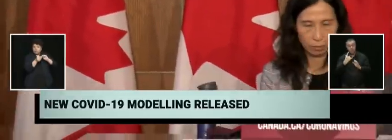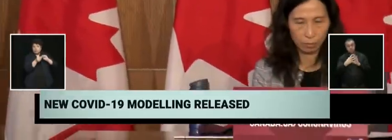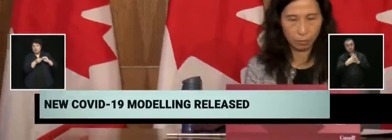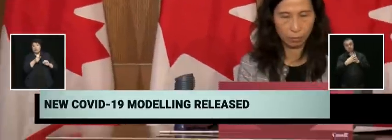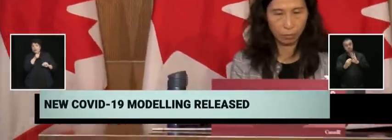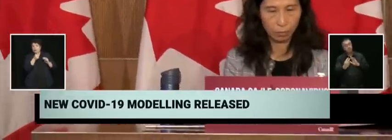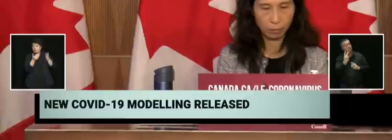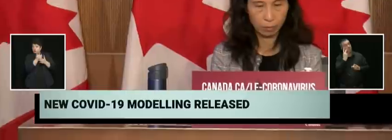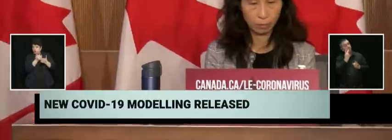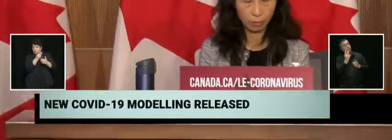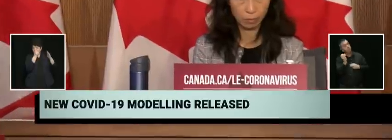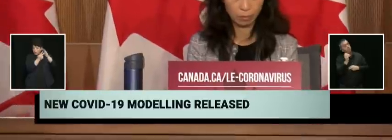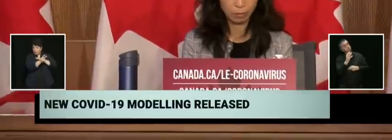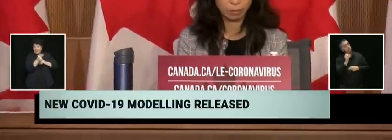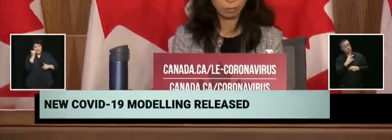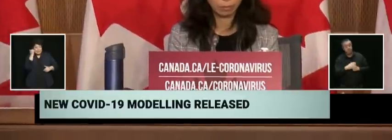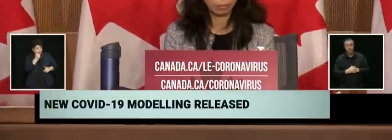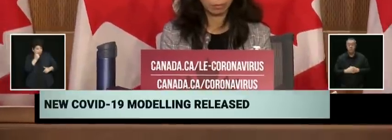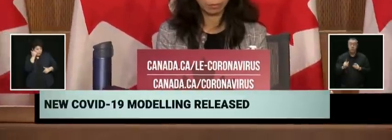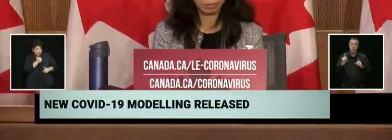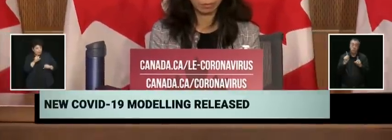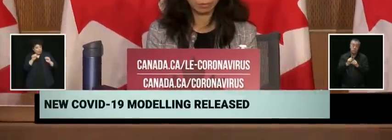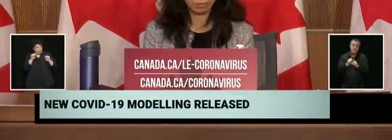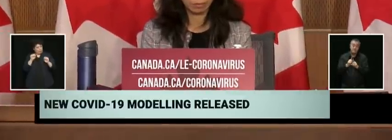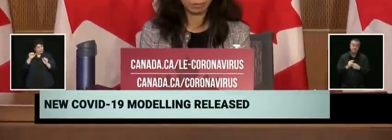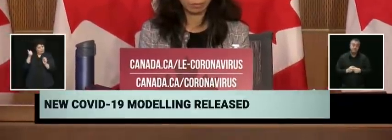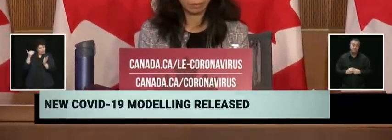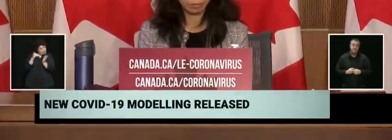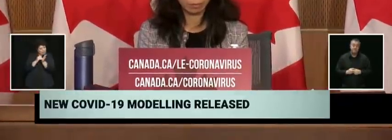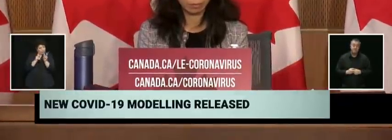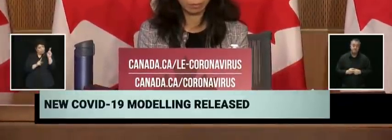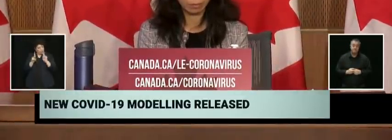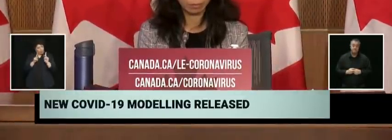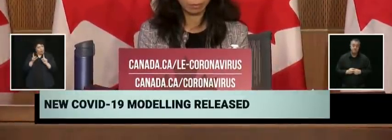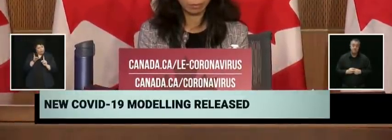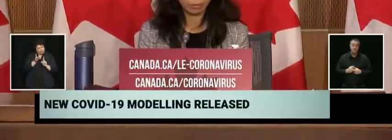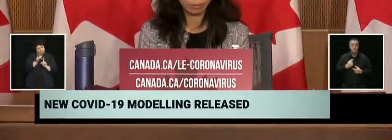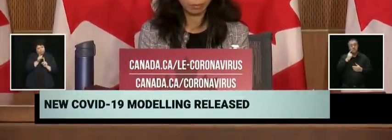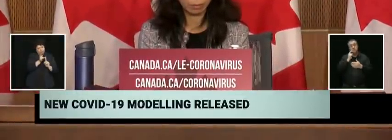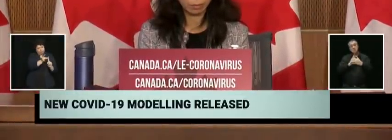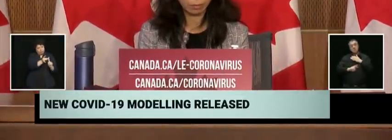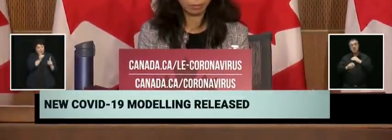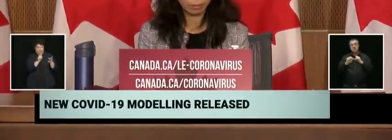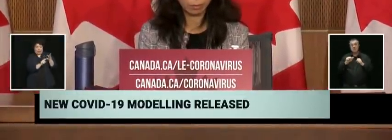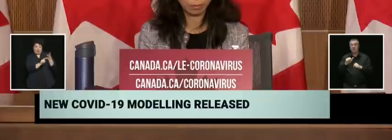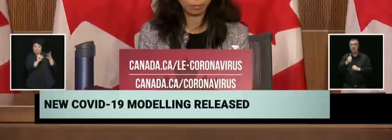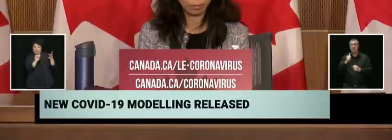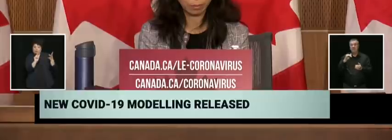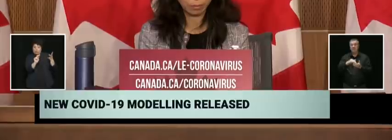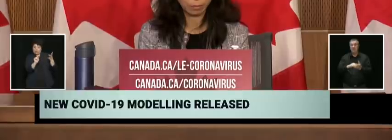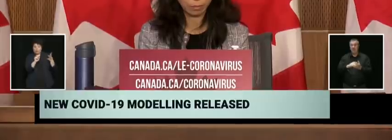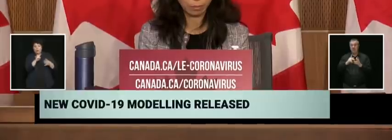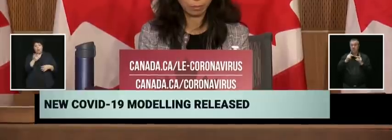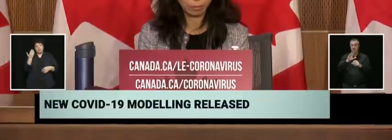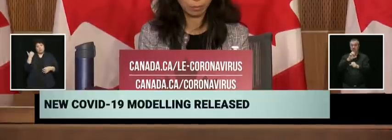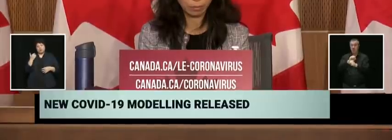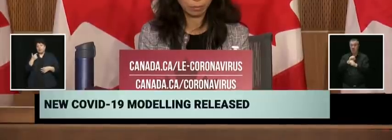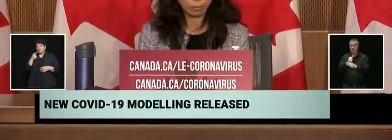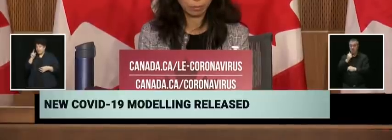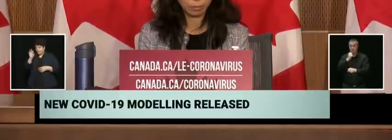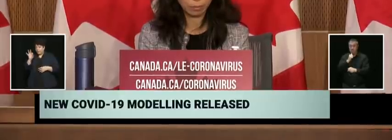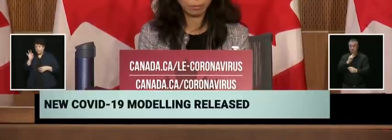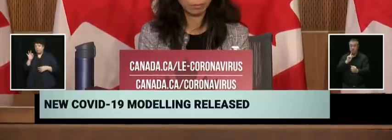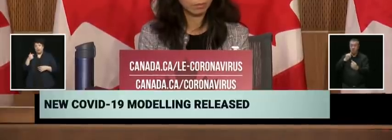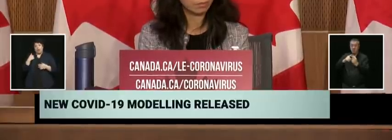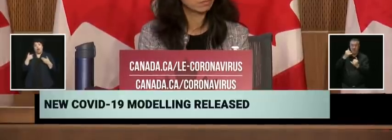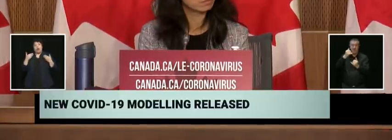daily new cases by the end of January, it was previously predicted that if we maintained contacts, it would be 10,000 daily new cases